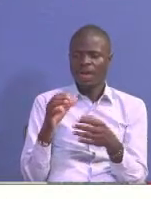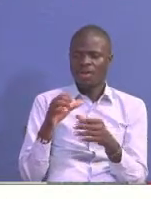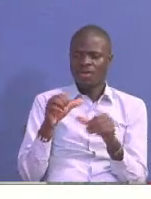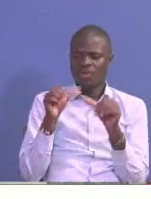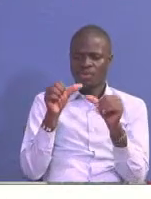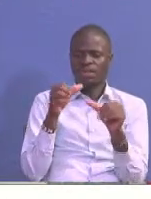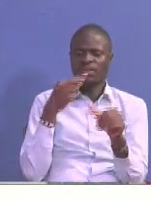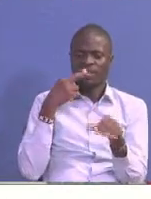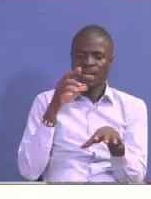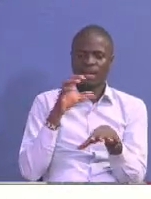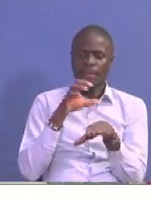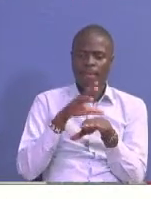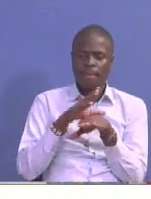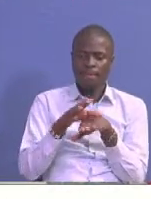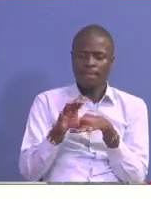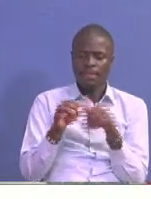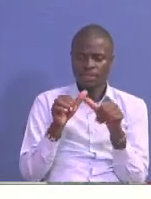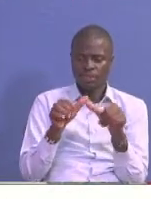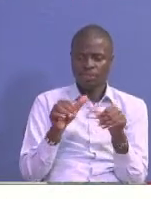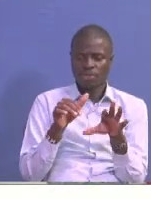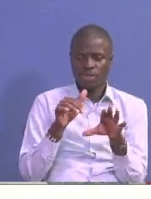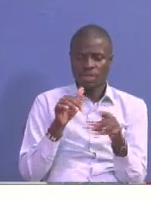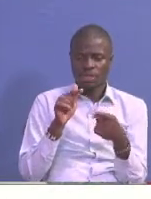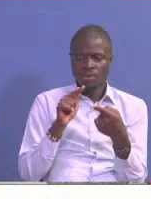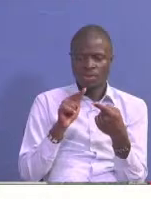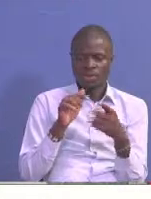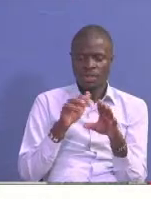quoted in the